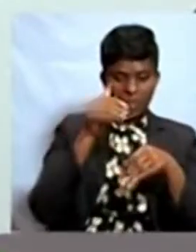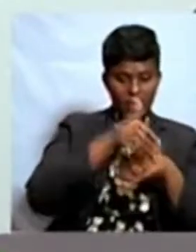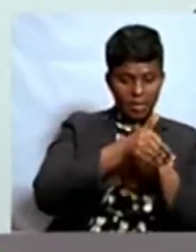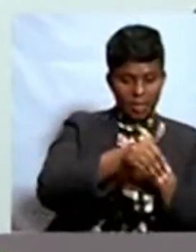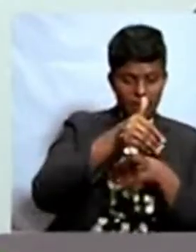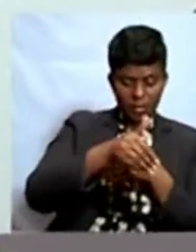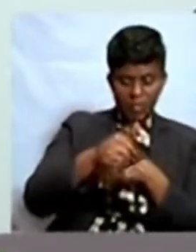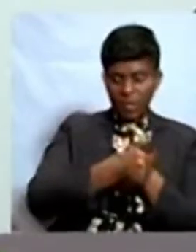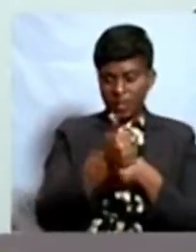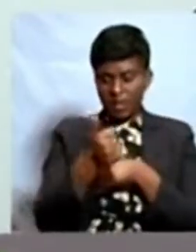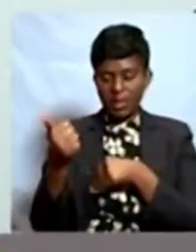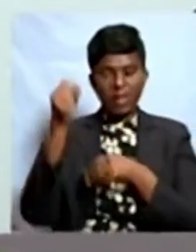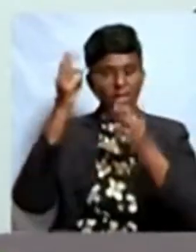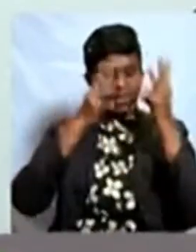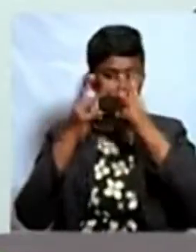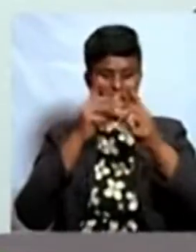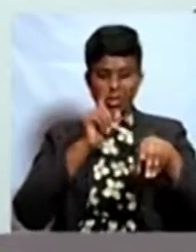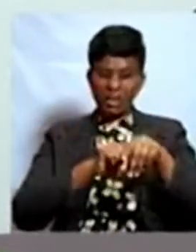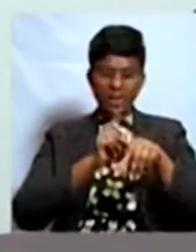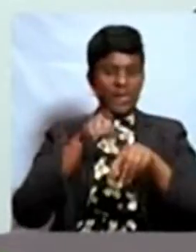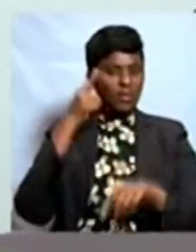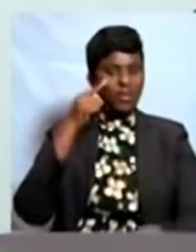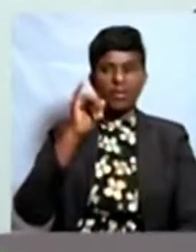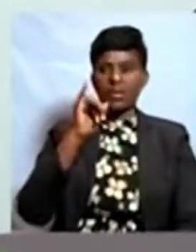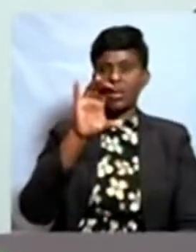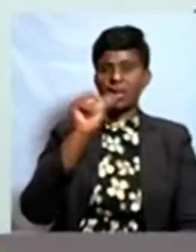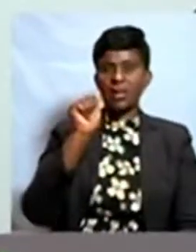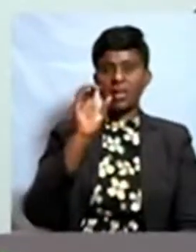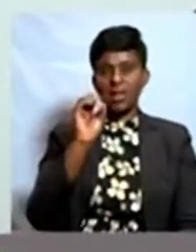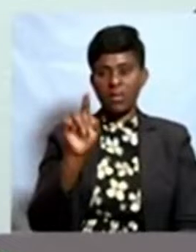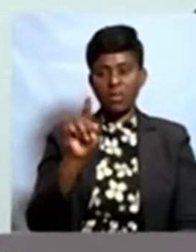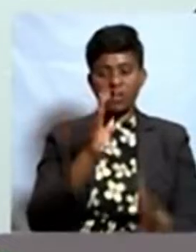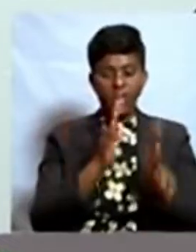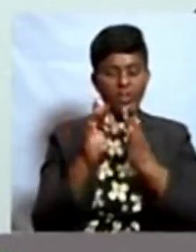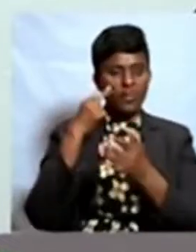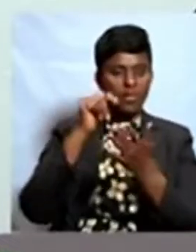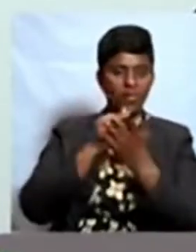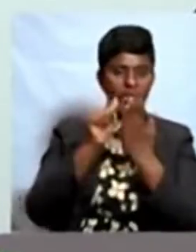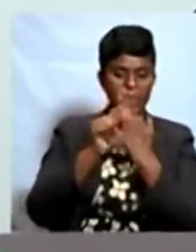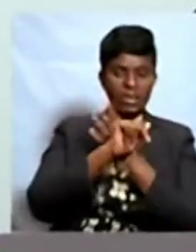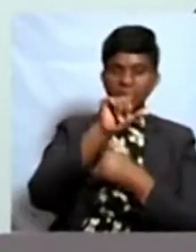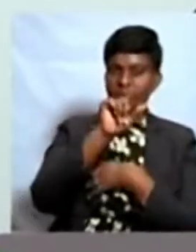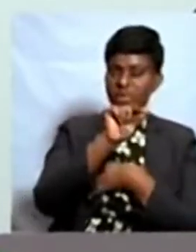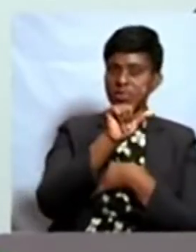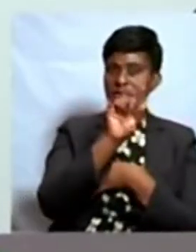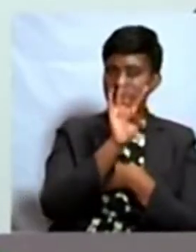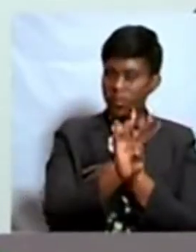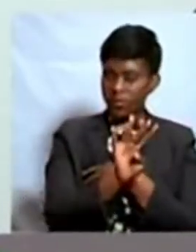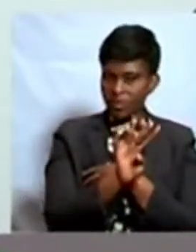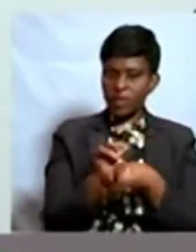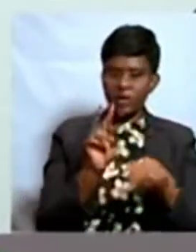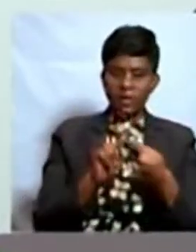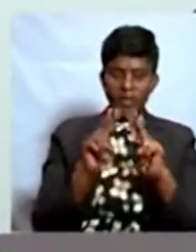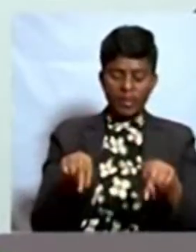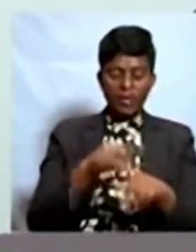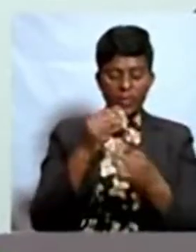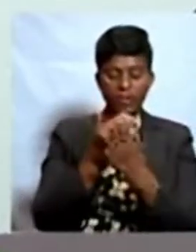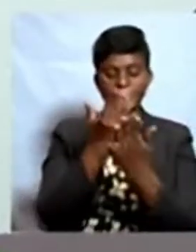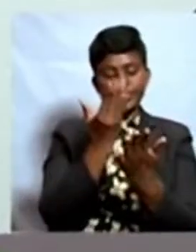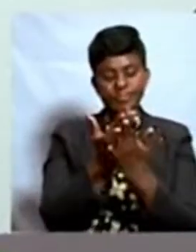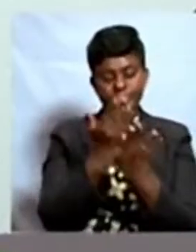any significant concerns during the ICAO audit scheduled for August 2024. Chair, the